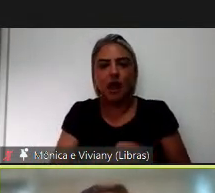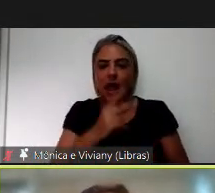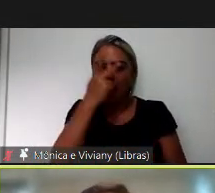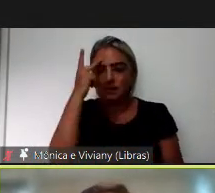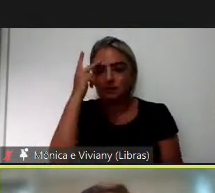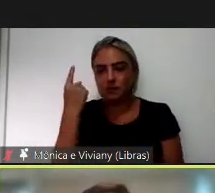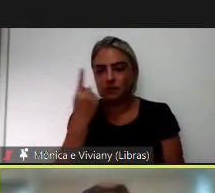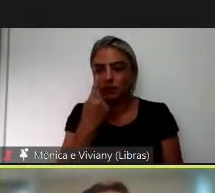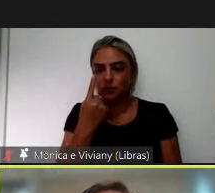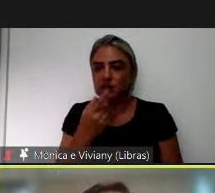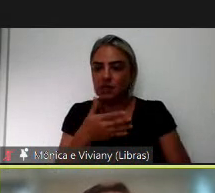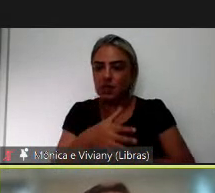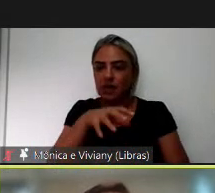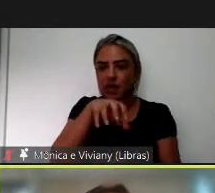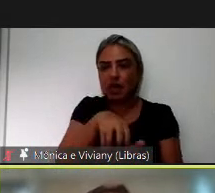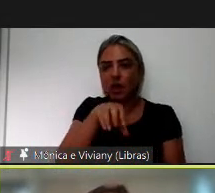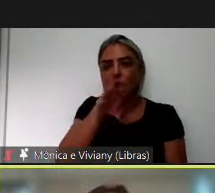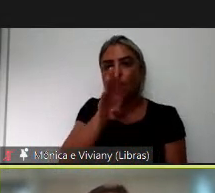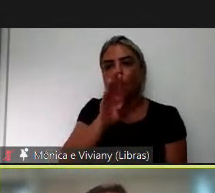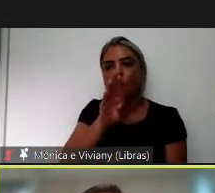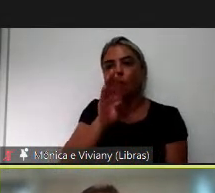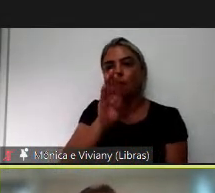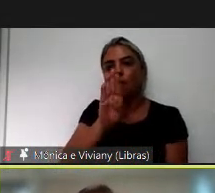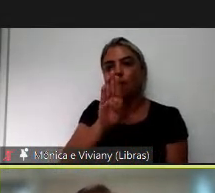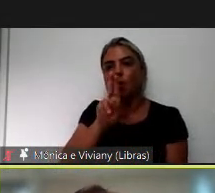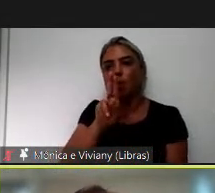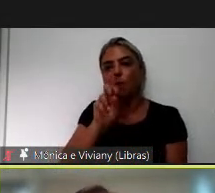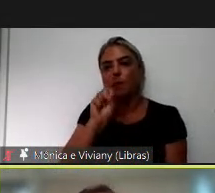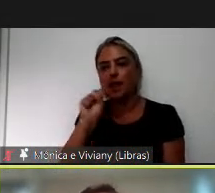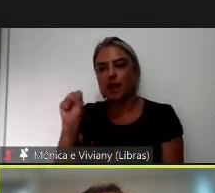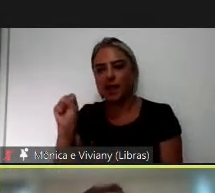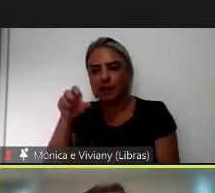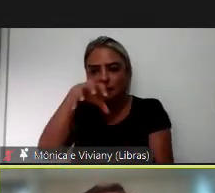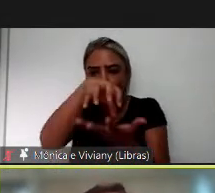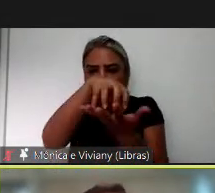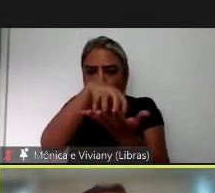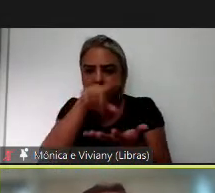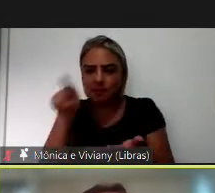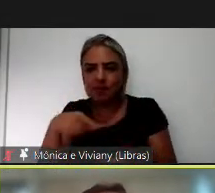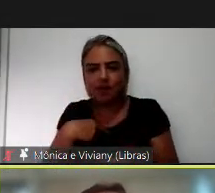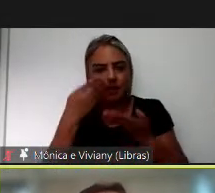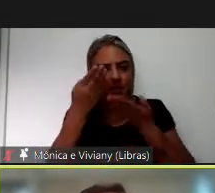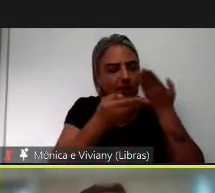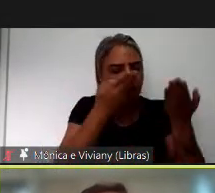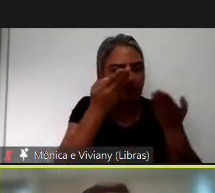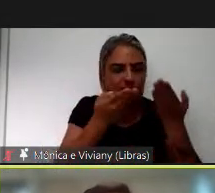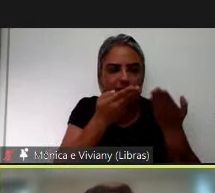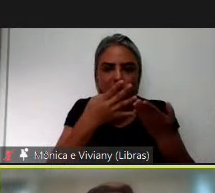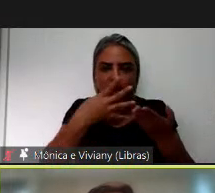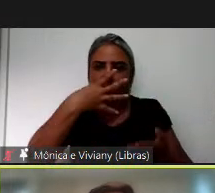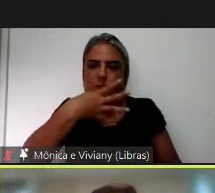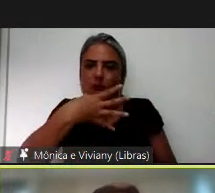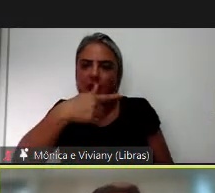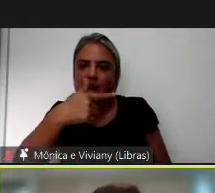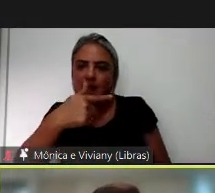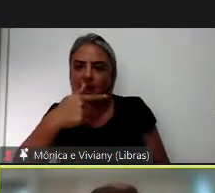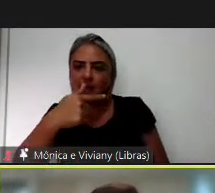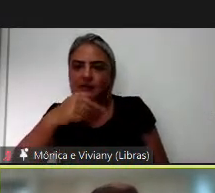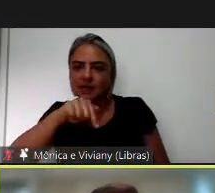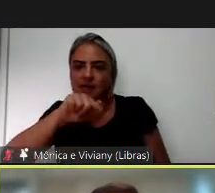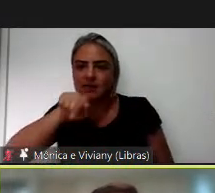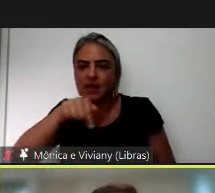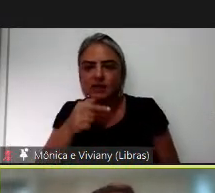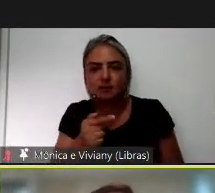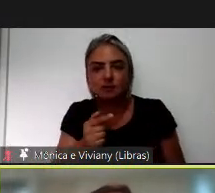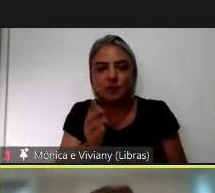nutritional attention. So the individuals that get is the basic attention units, individual that is